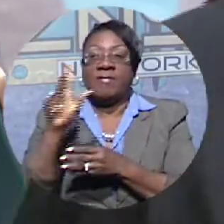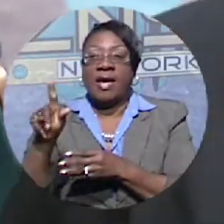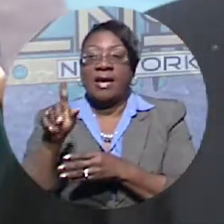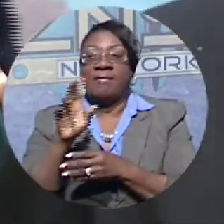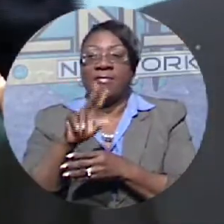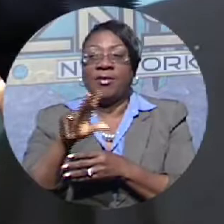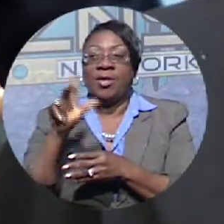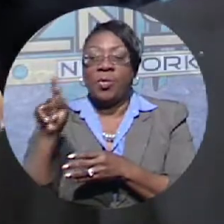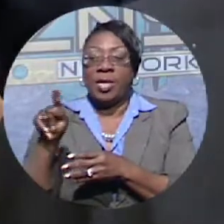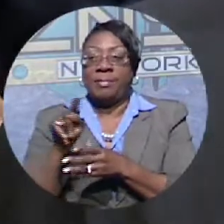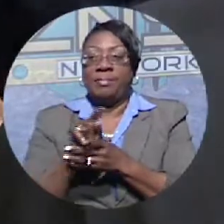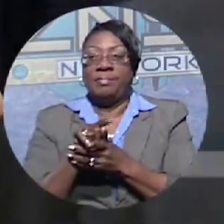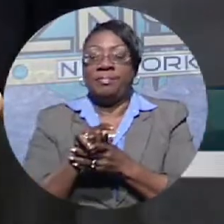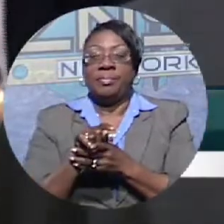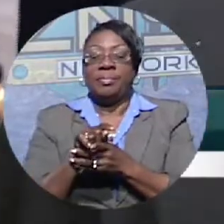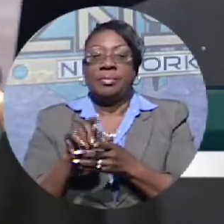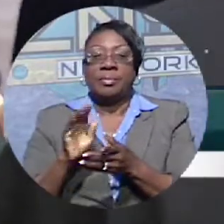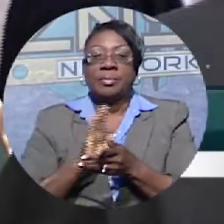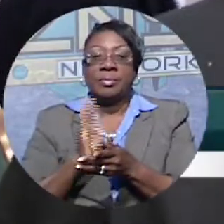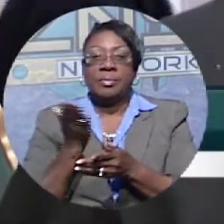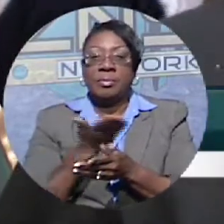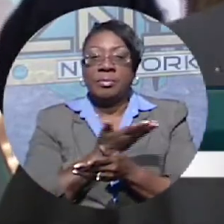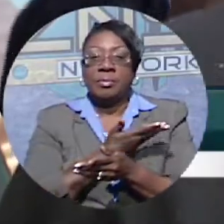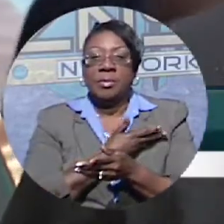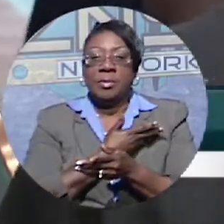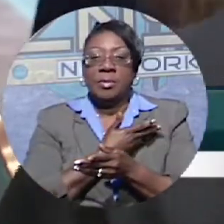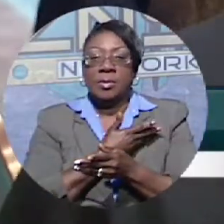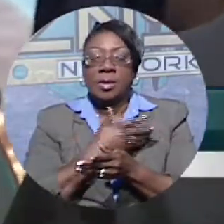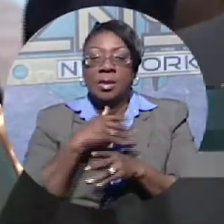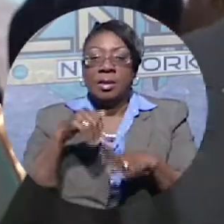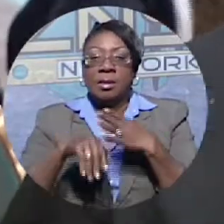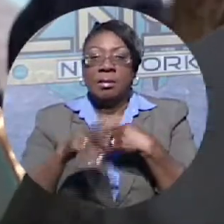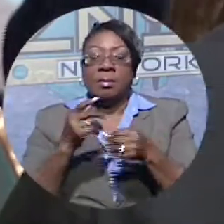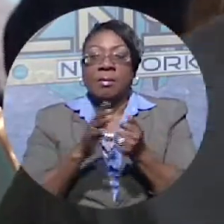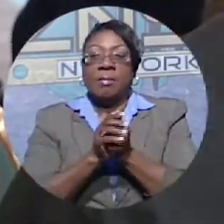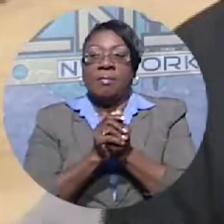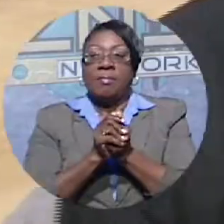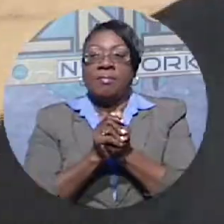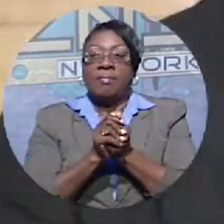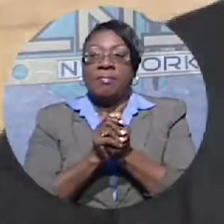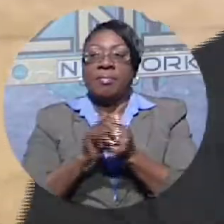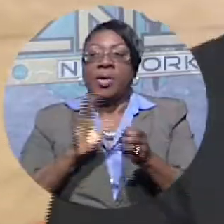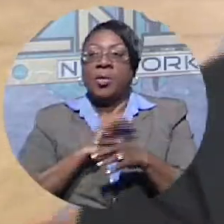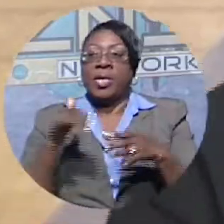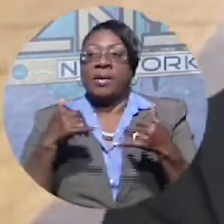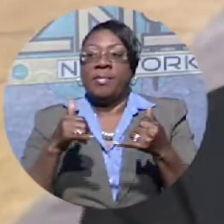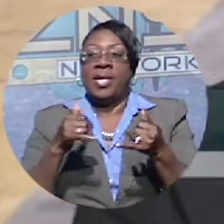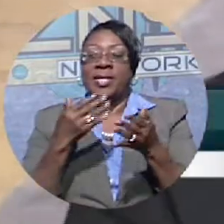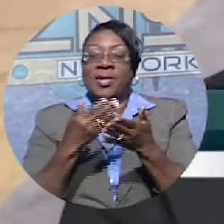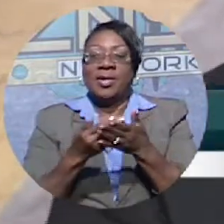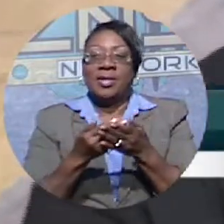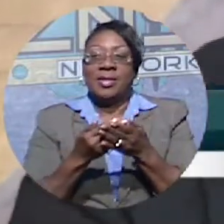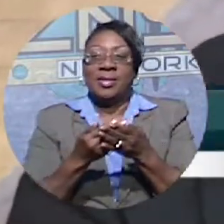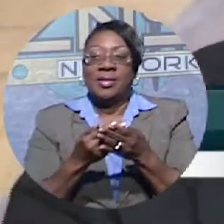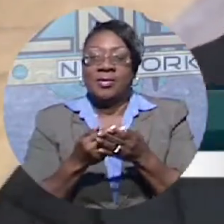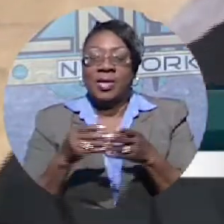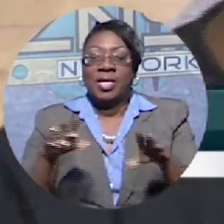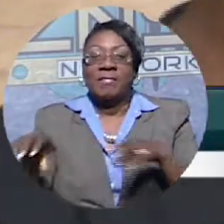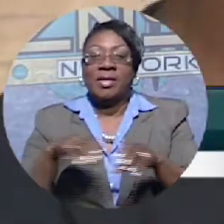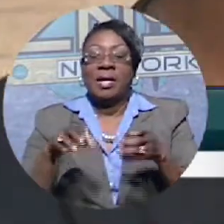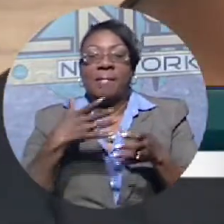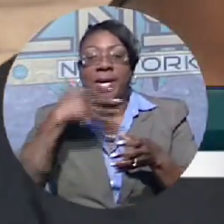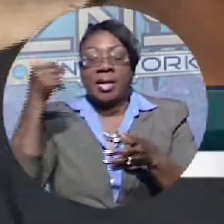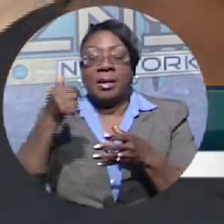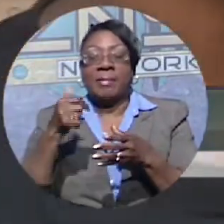play too good. We got out to a really slow start. We made a lot of turnovers, but in the end, we still won the game. We didn't play too good. I think we could do more good on